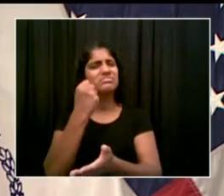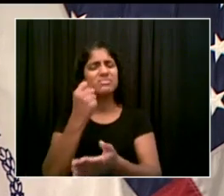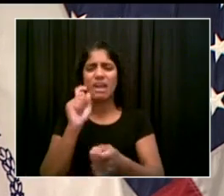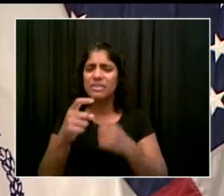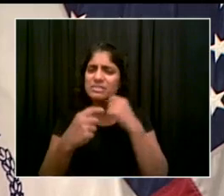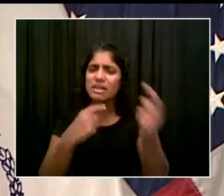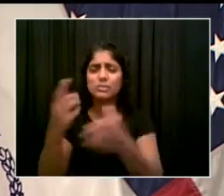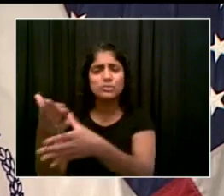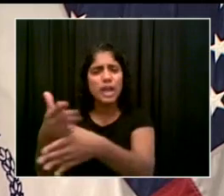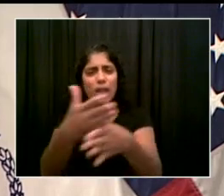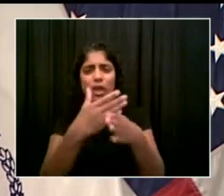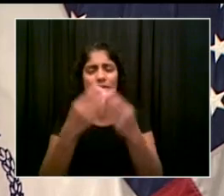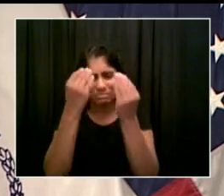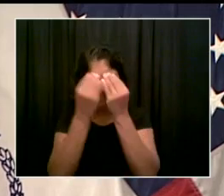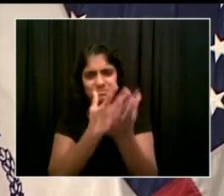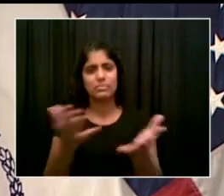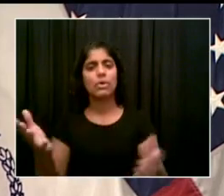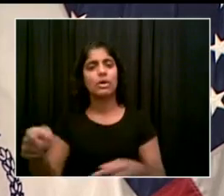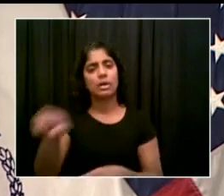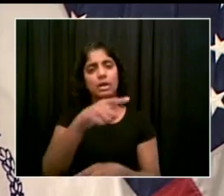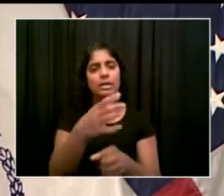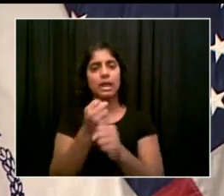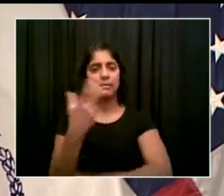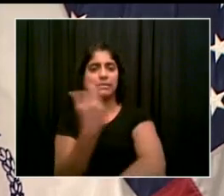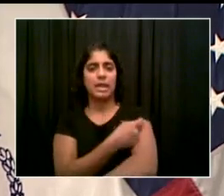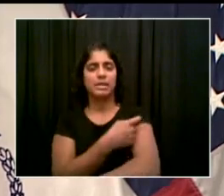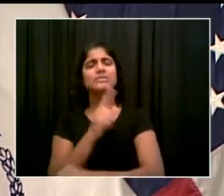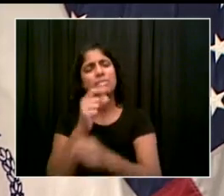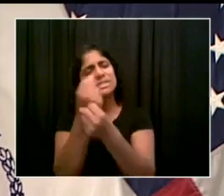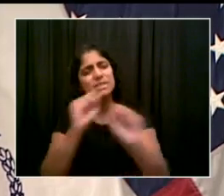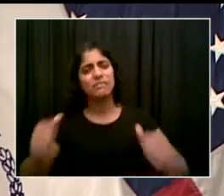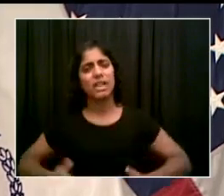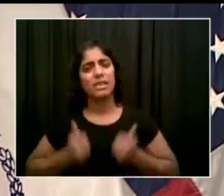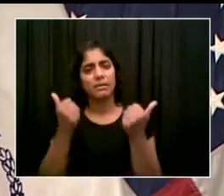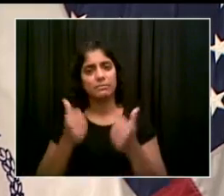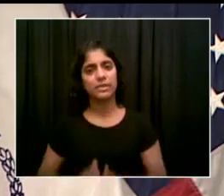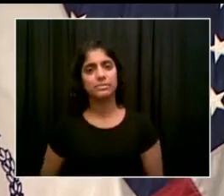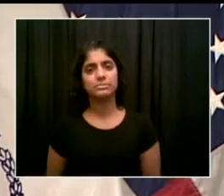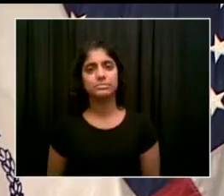acceptable. So everyone, it's free, it's easy, it's safe. Go get vaccinated today. Thank you.